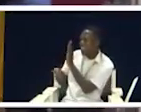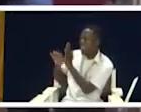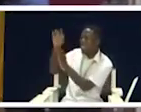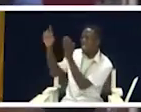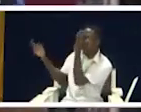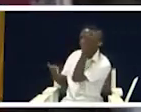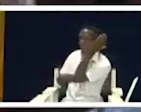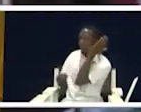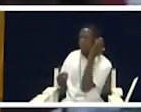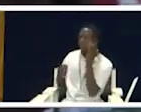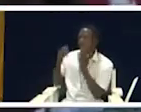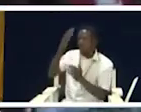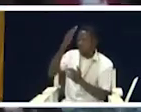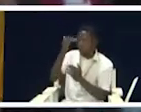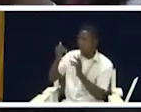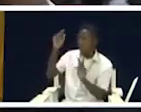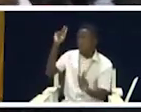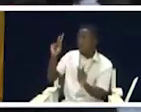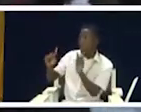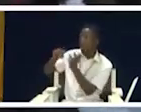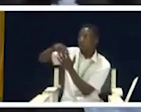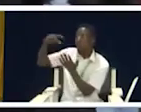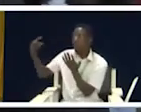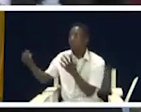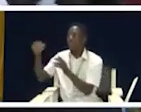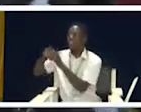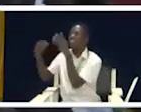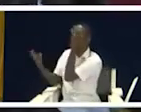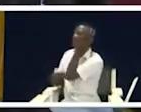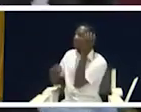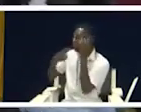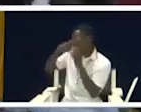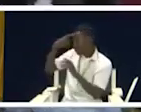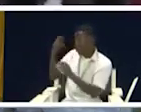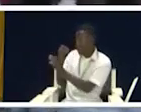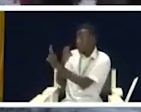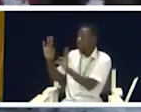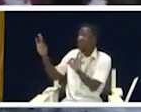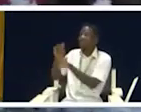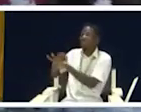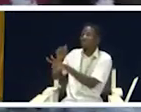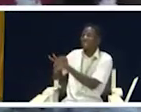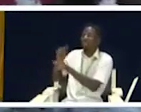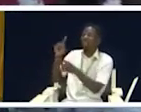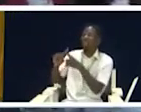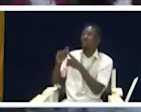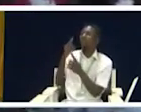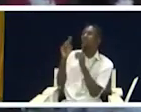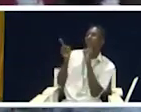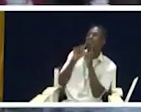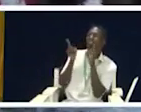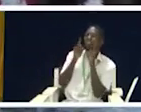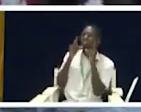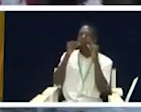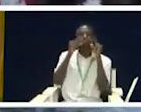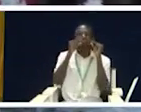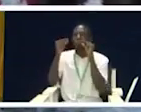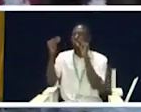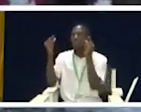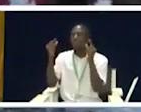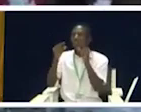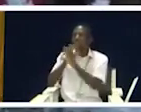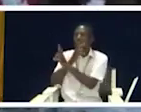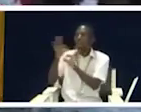The reason why people are falling into temptation is because they have free time. Free time to gist. Free time to